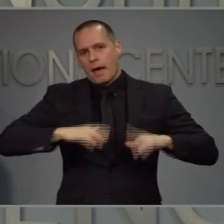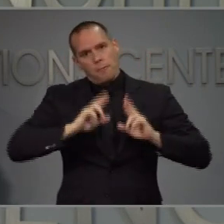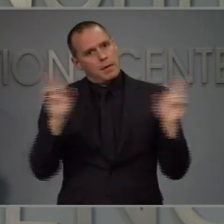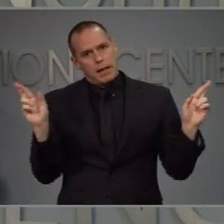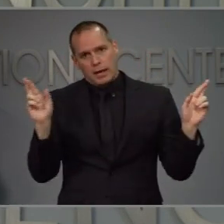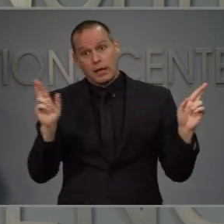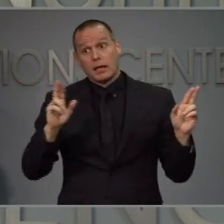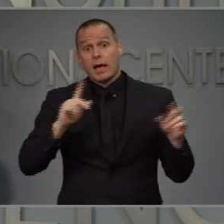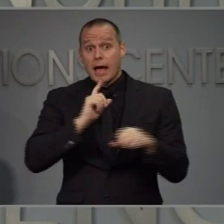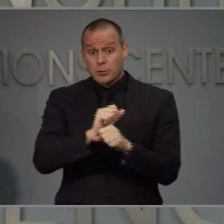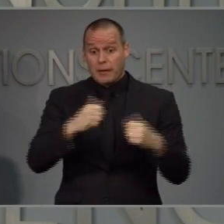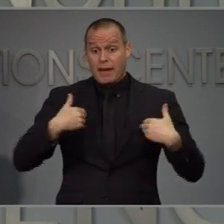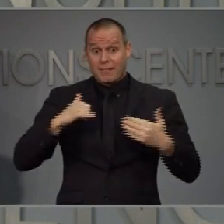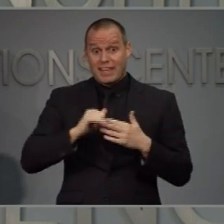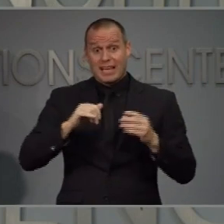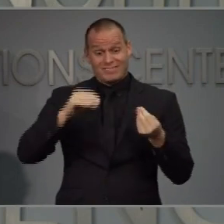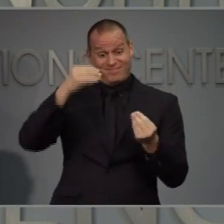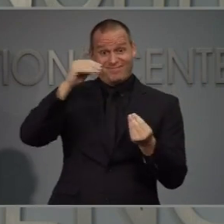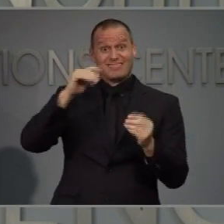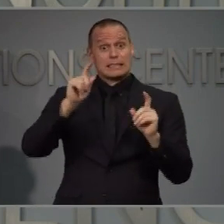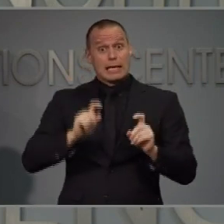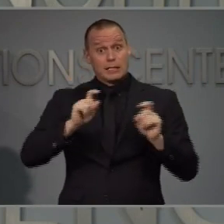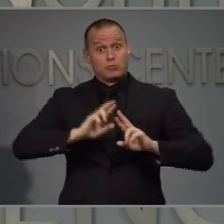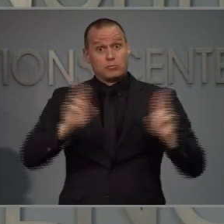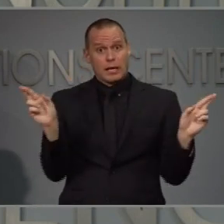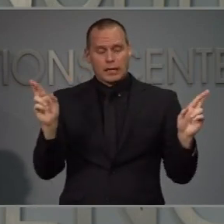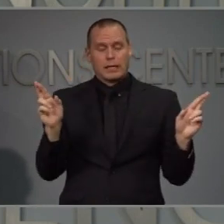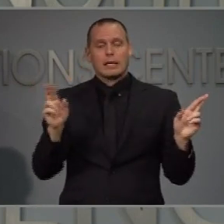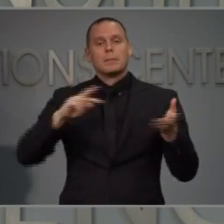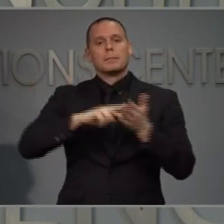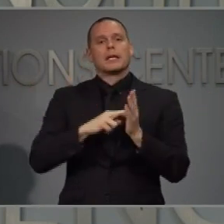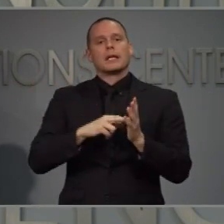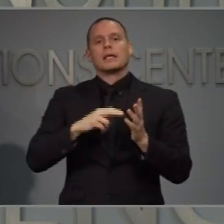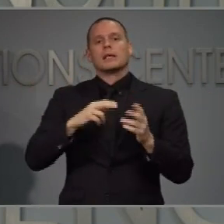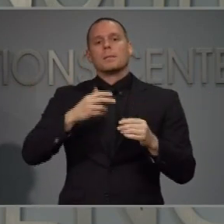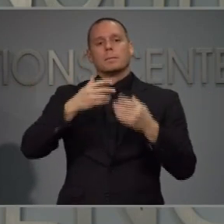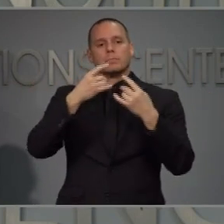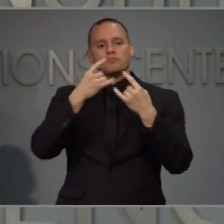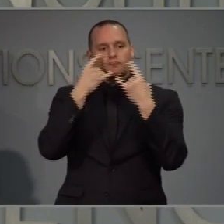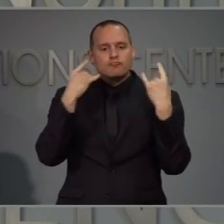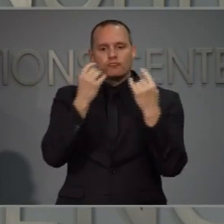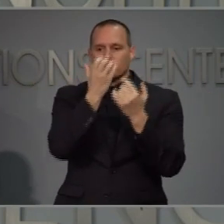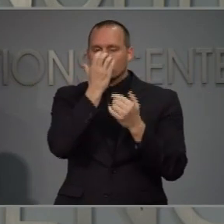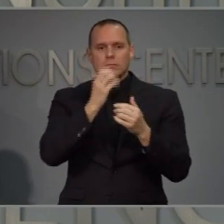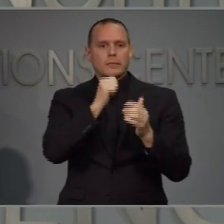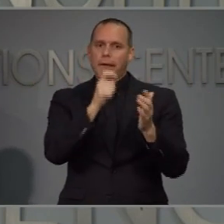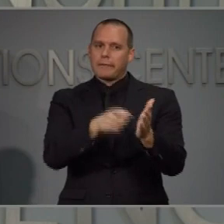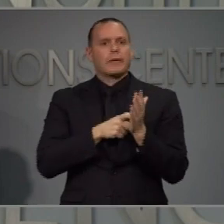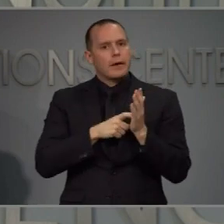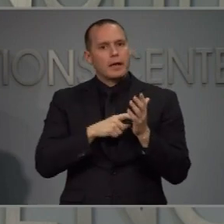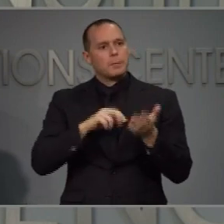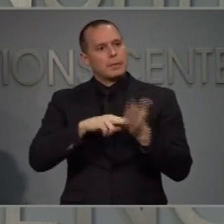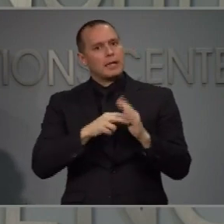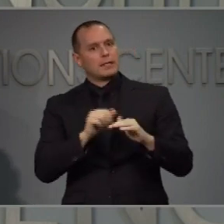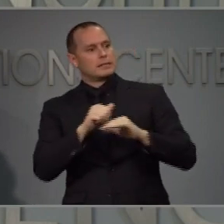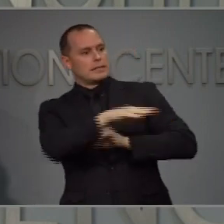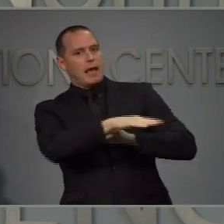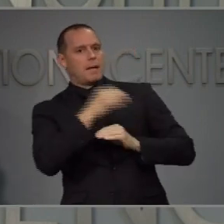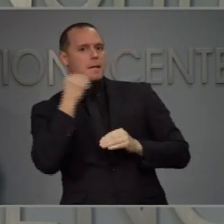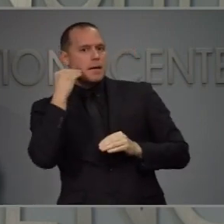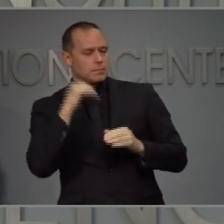have to have as much personal protective equipment to make sure that we can have the diagnostic test